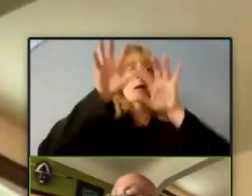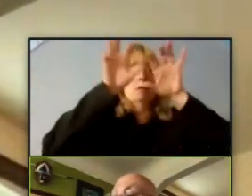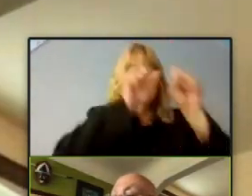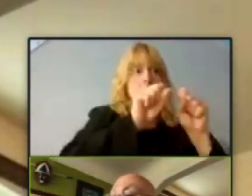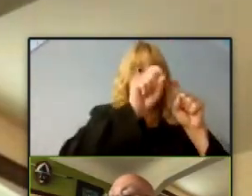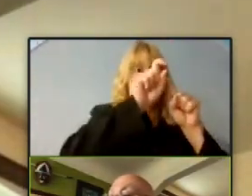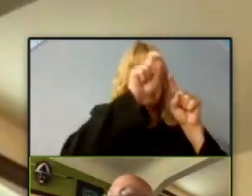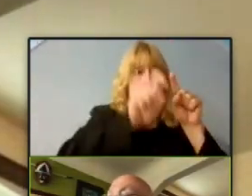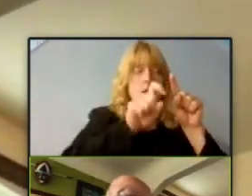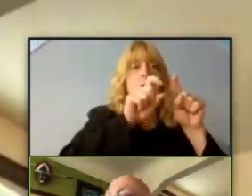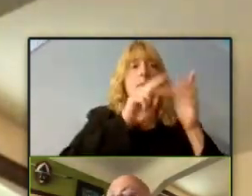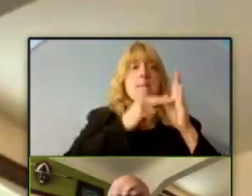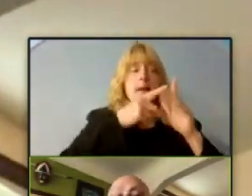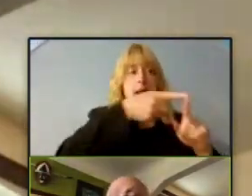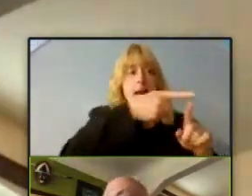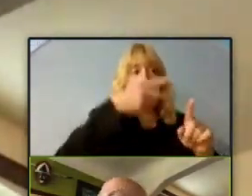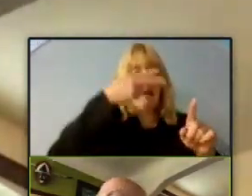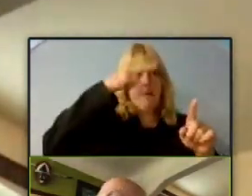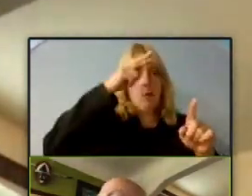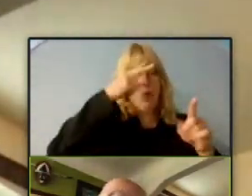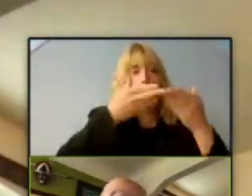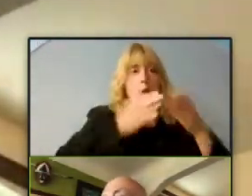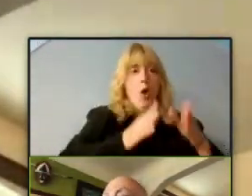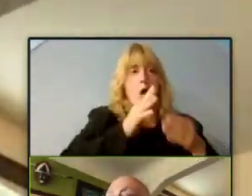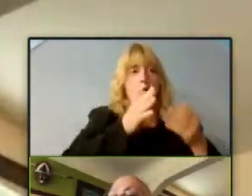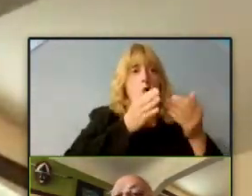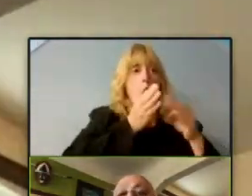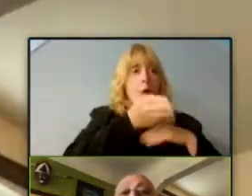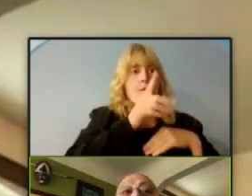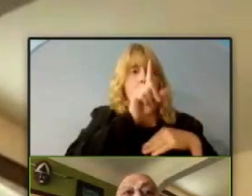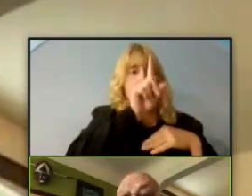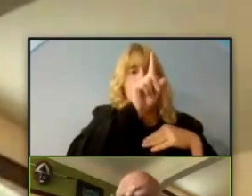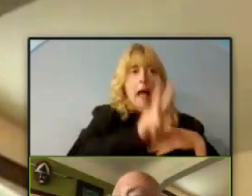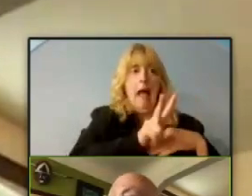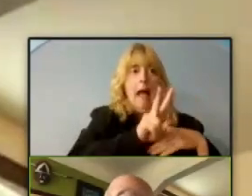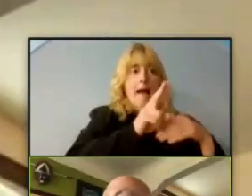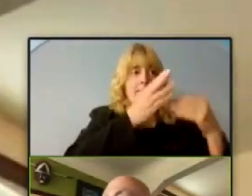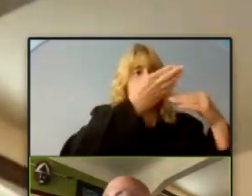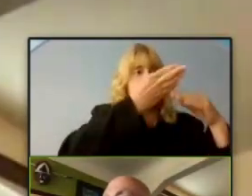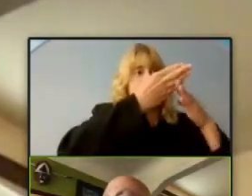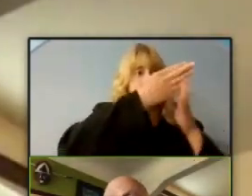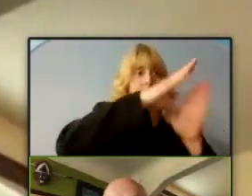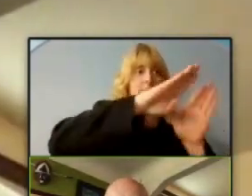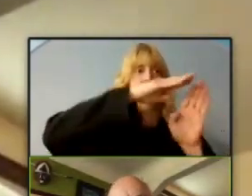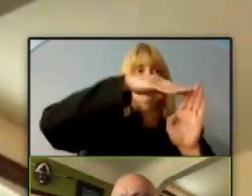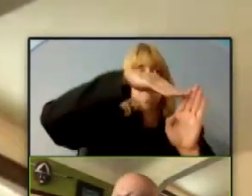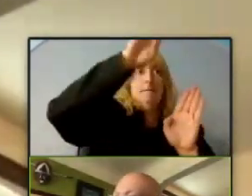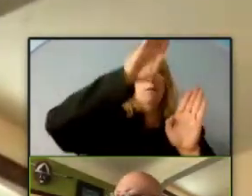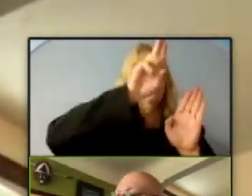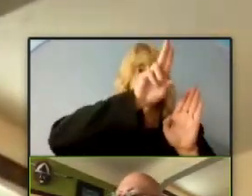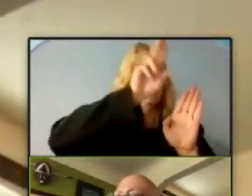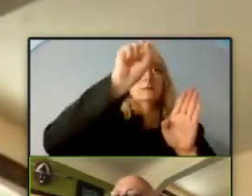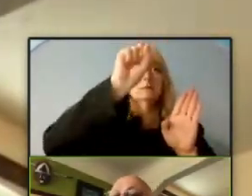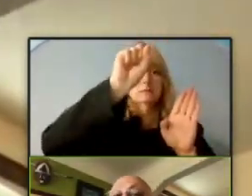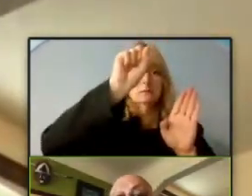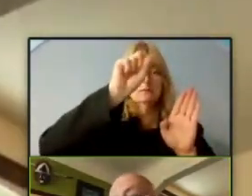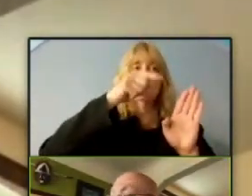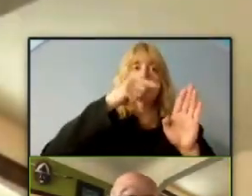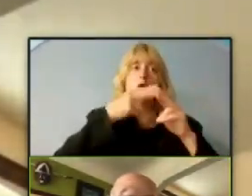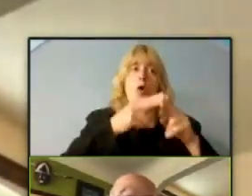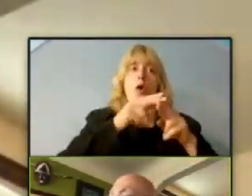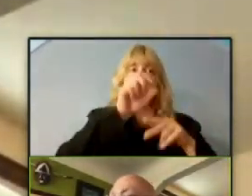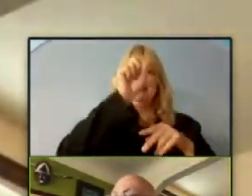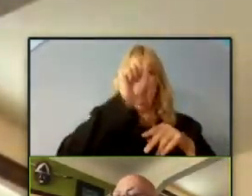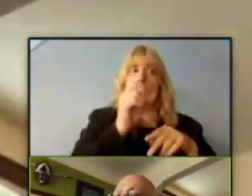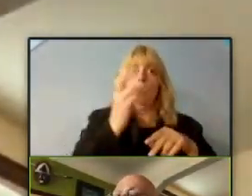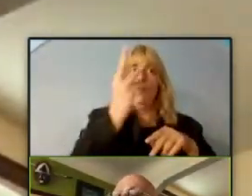lost more than half of its territory to the US to become what we now call the Southwest, that in addition to being a land